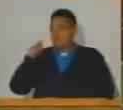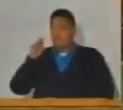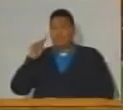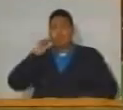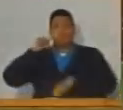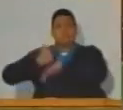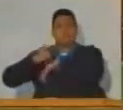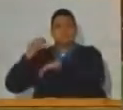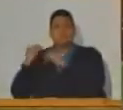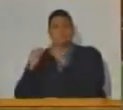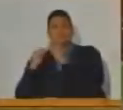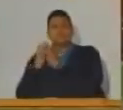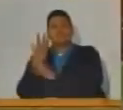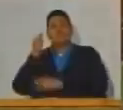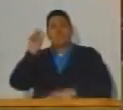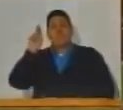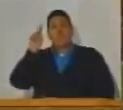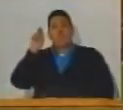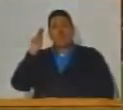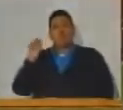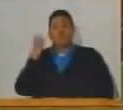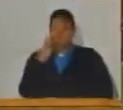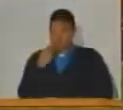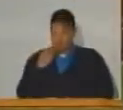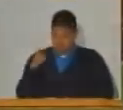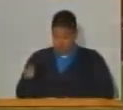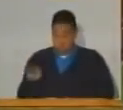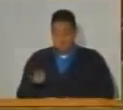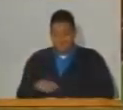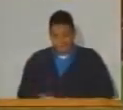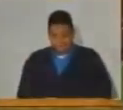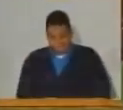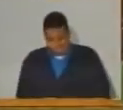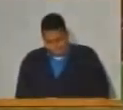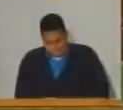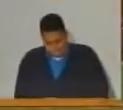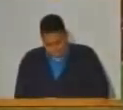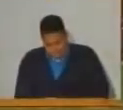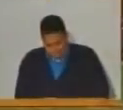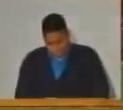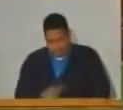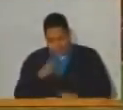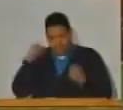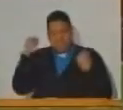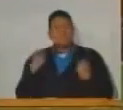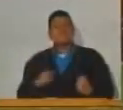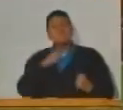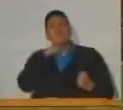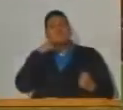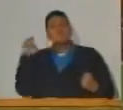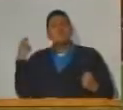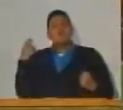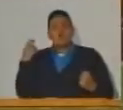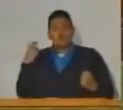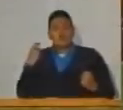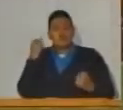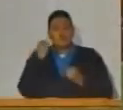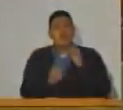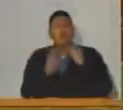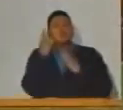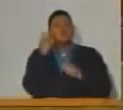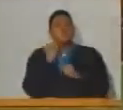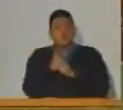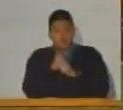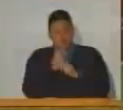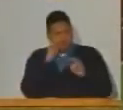Gardens, Portland. The severe droughts of the last 2 years demand that we place greater emphasis